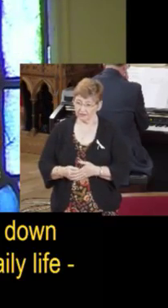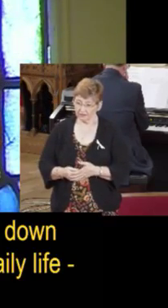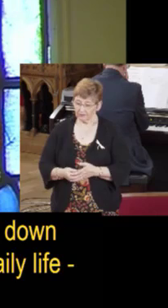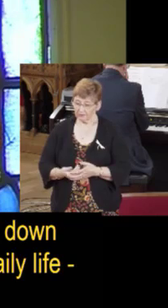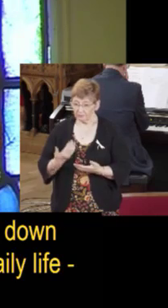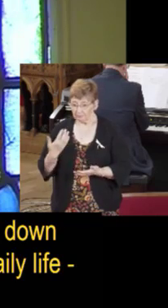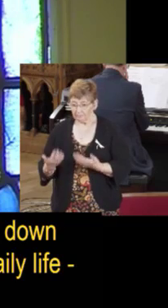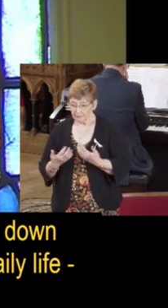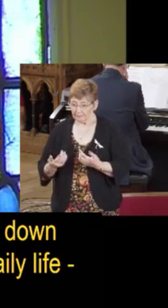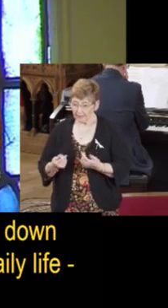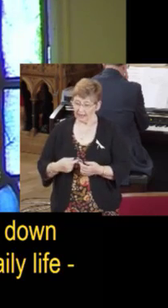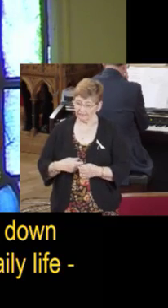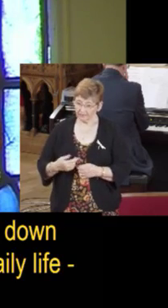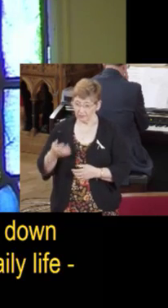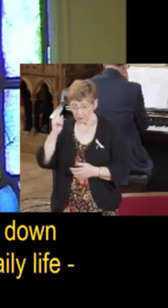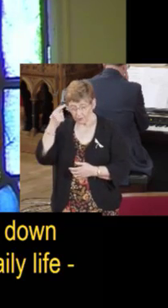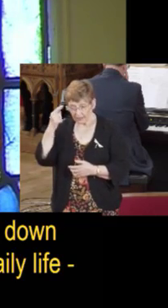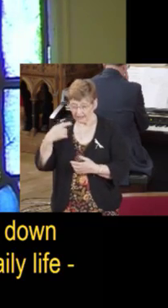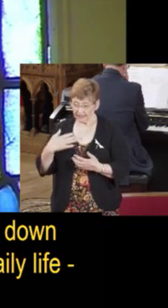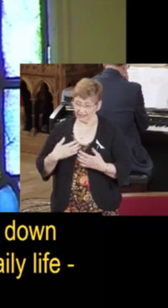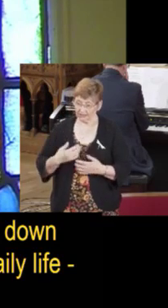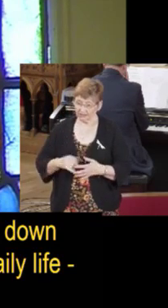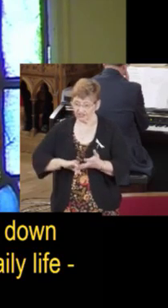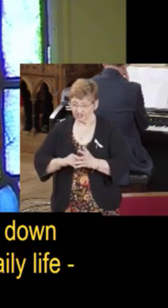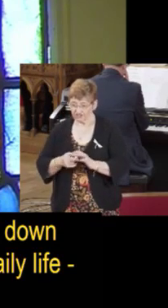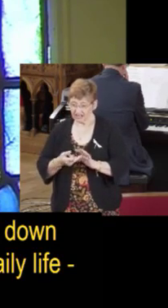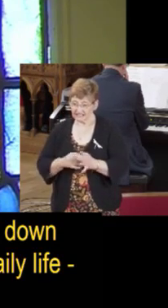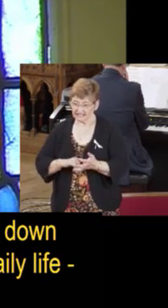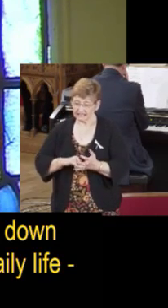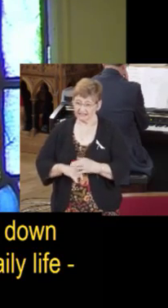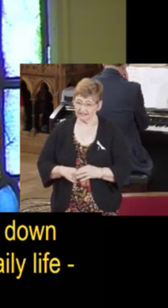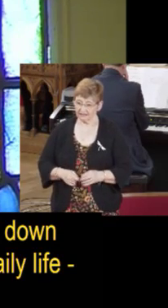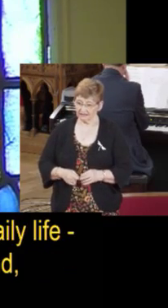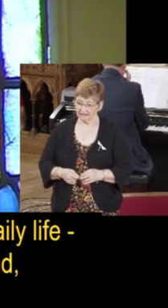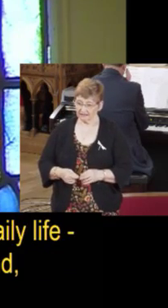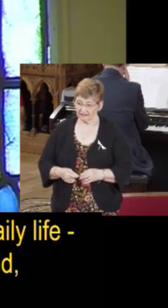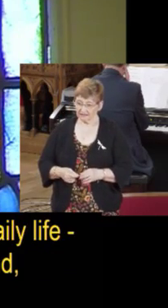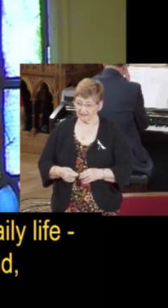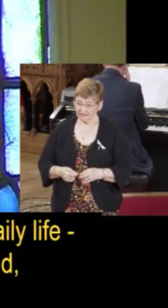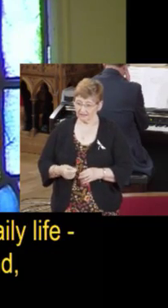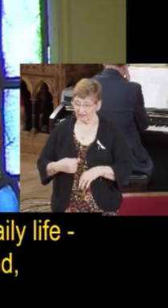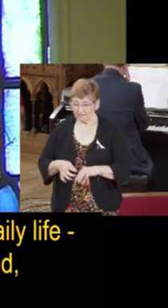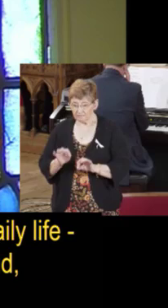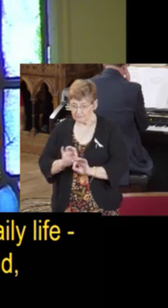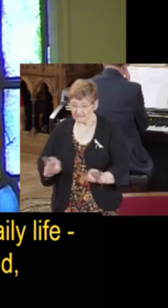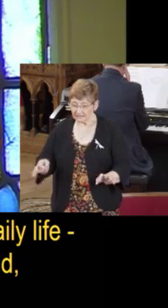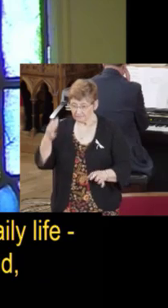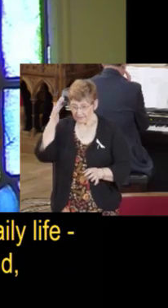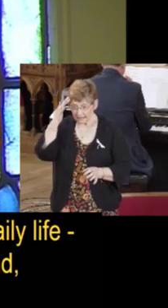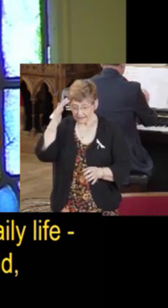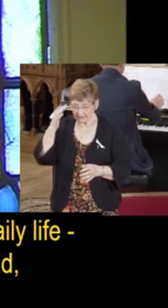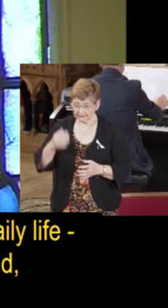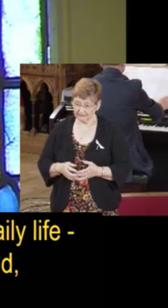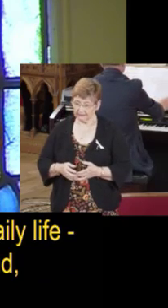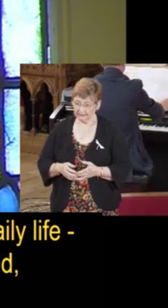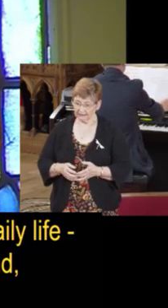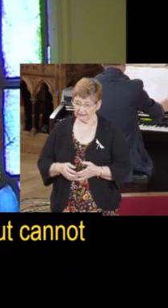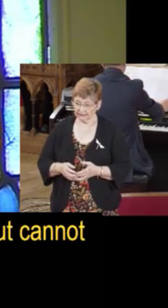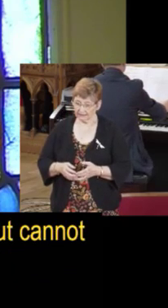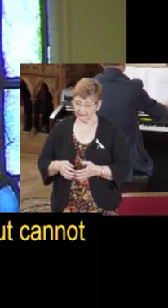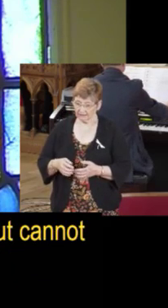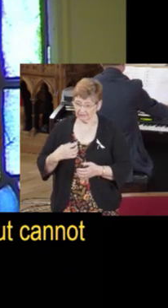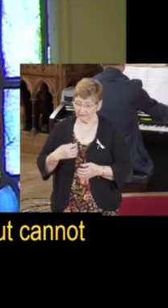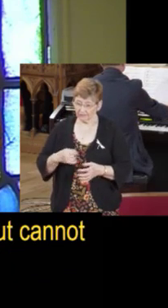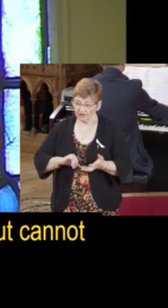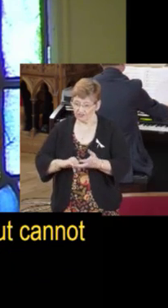by the stresses and strains of daily life, those who long for peace of mind, who crave